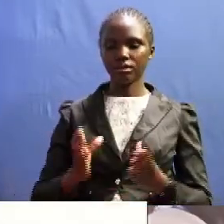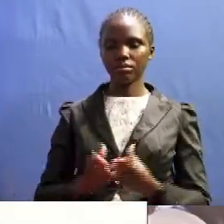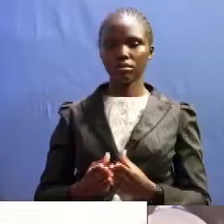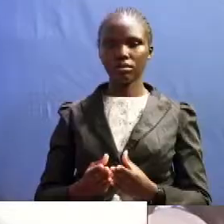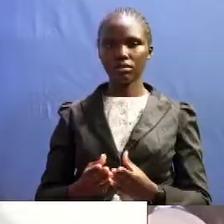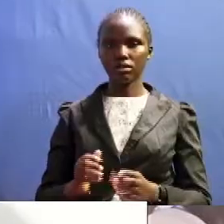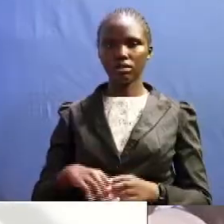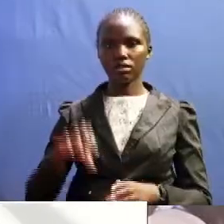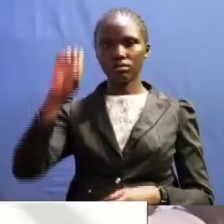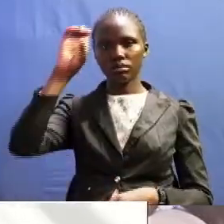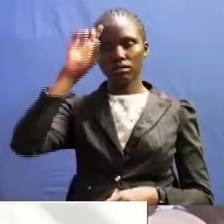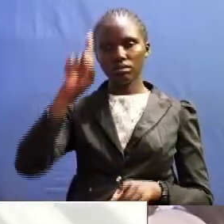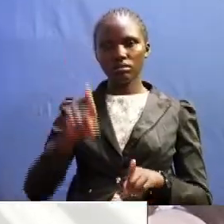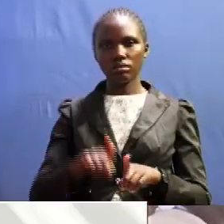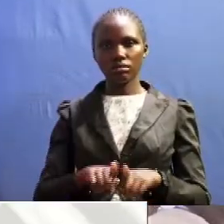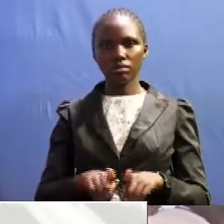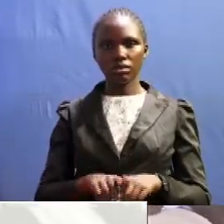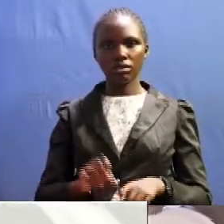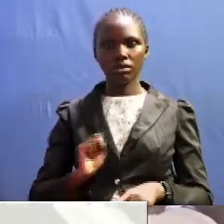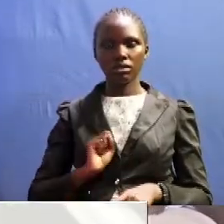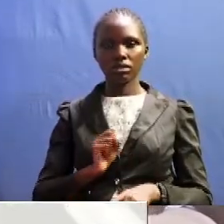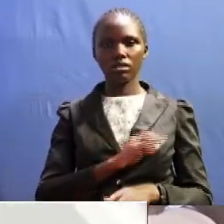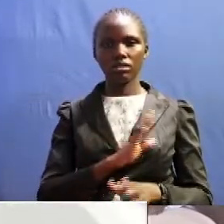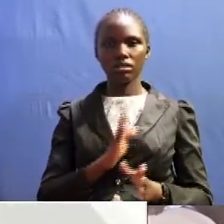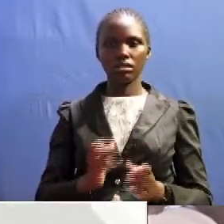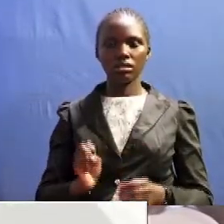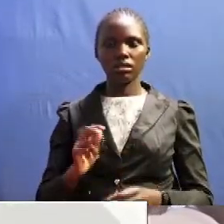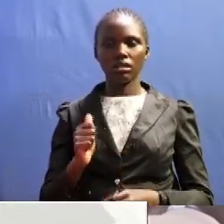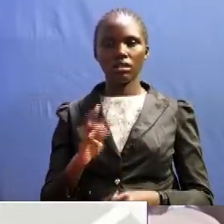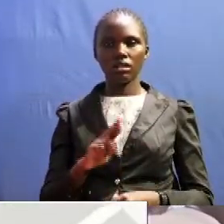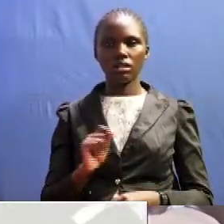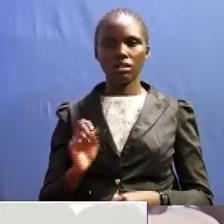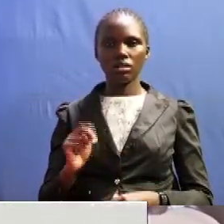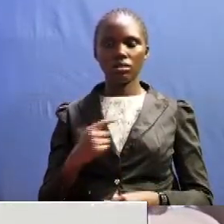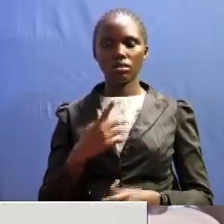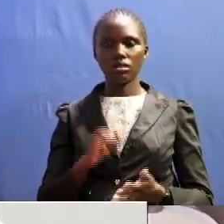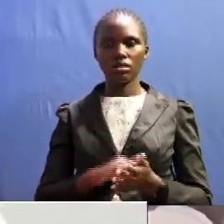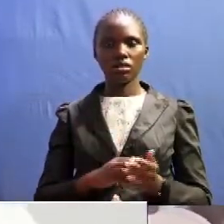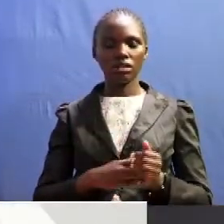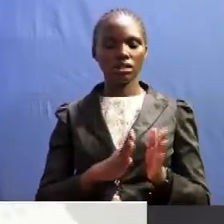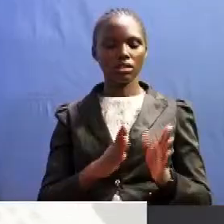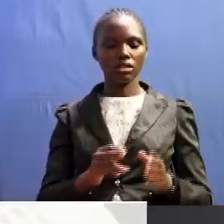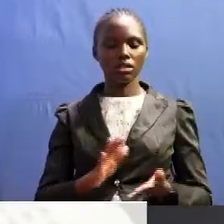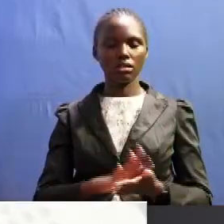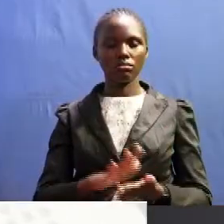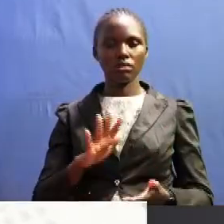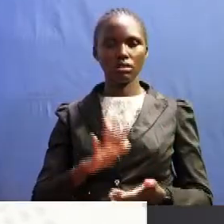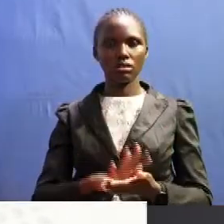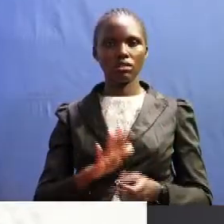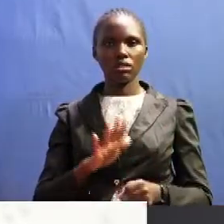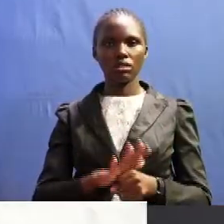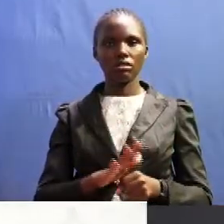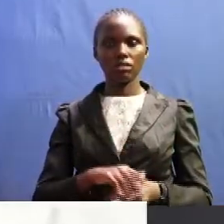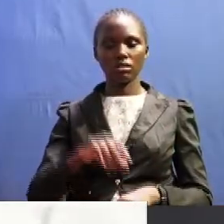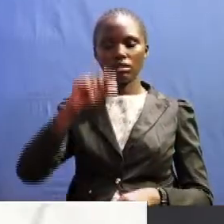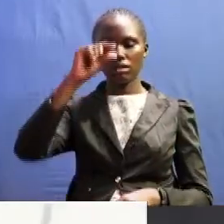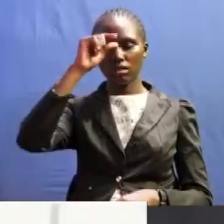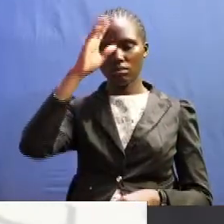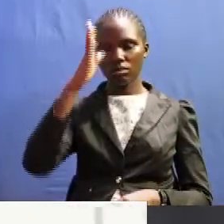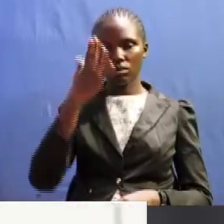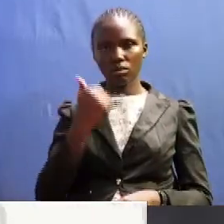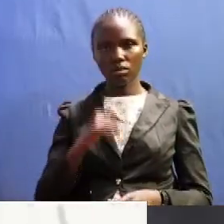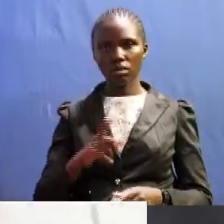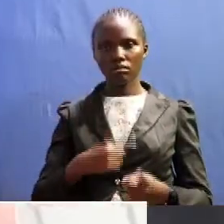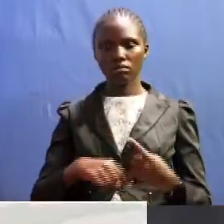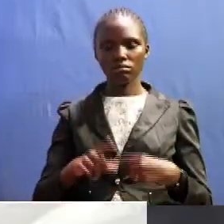education. Led by the Senate Majority Leader Aaron Cheruiyot, the leaders noted that the government had brought to an end a